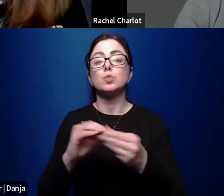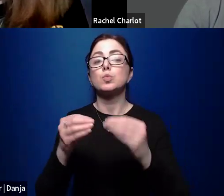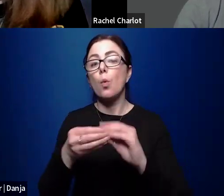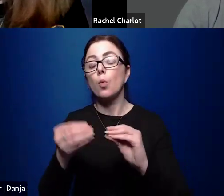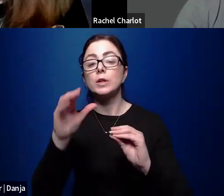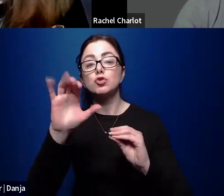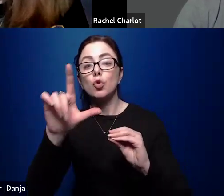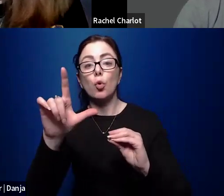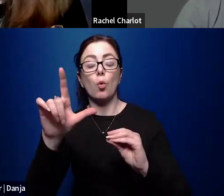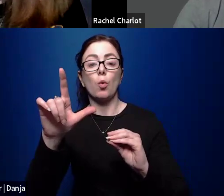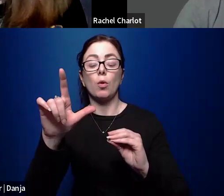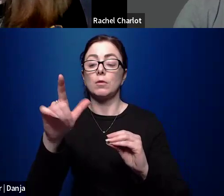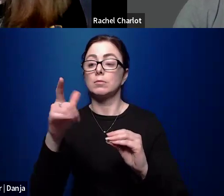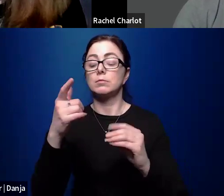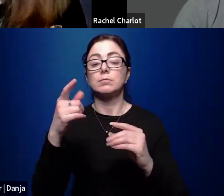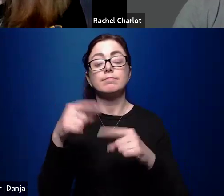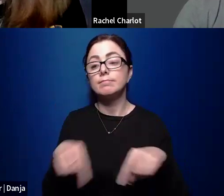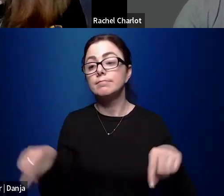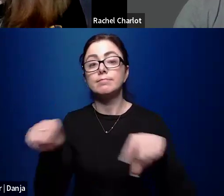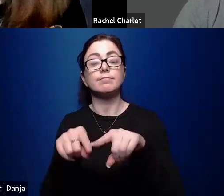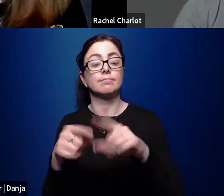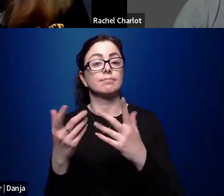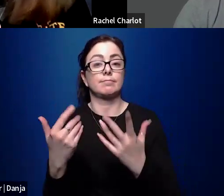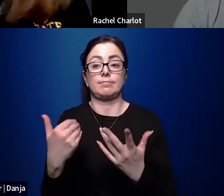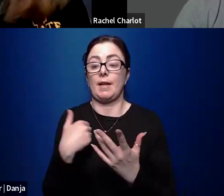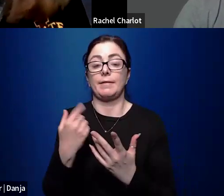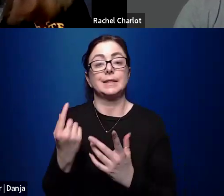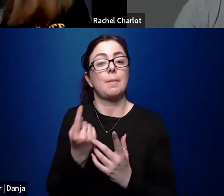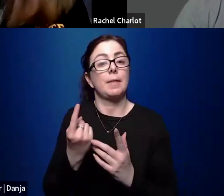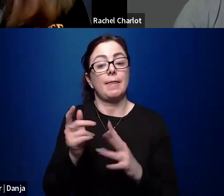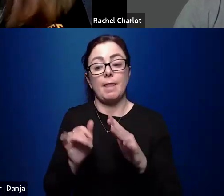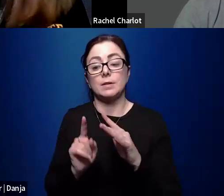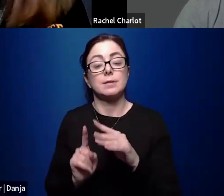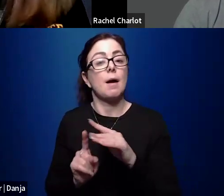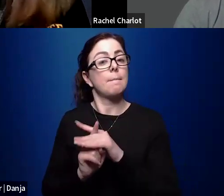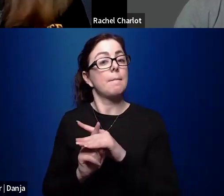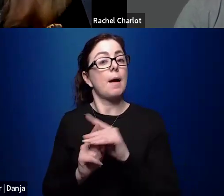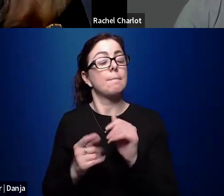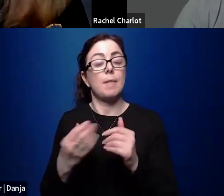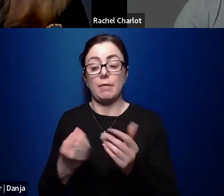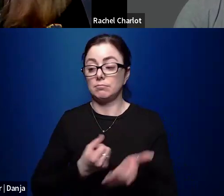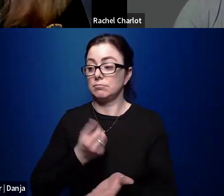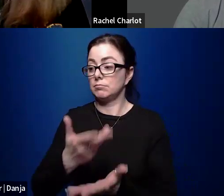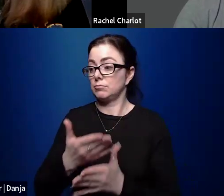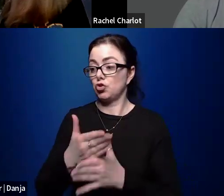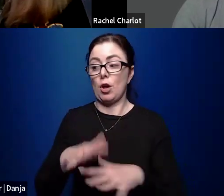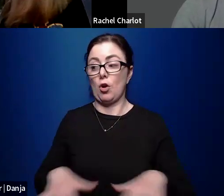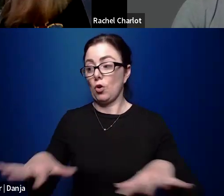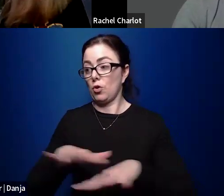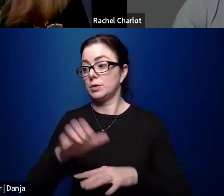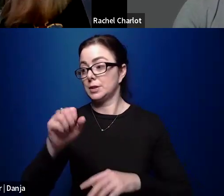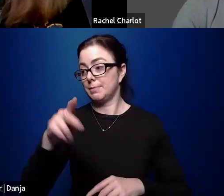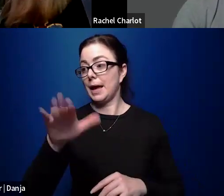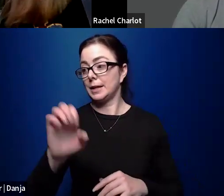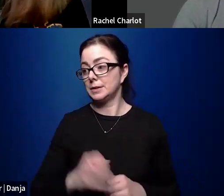or something that's just coming up for them and free space to share about that. And that helps them to kind of